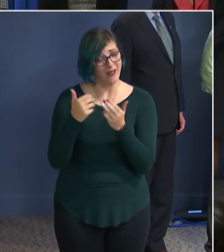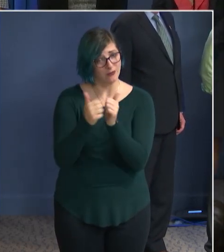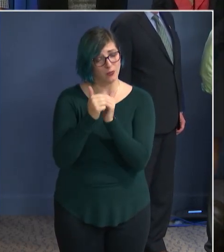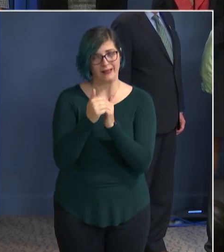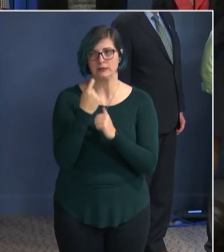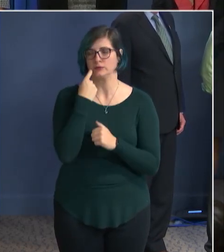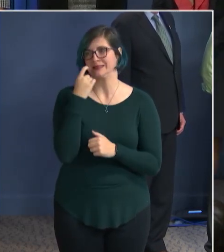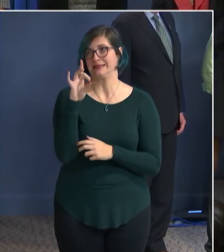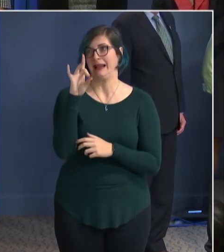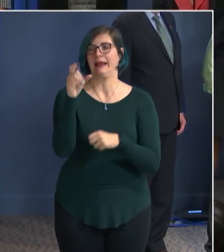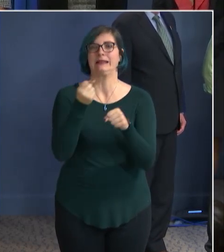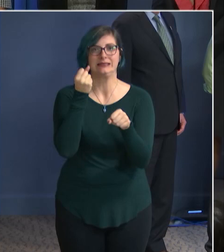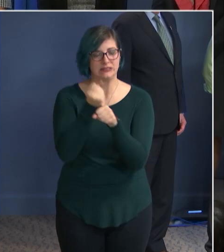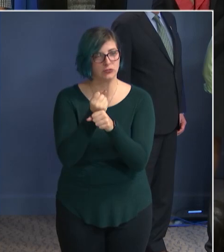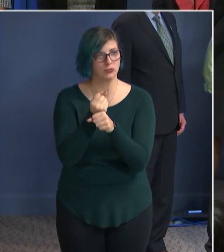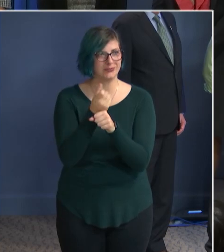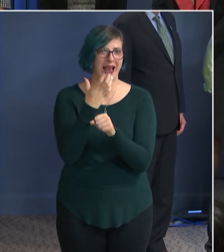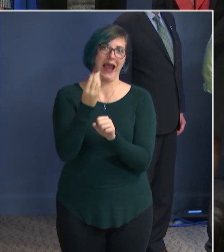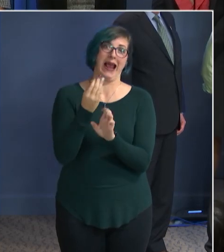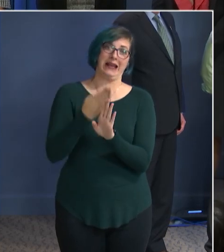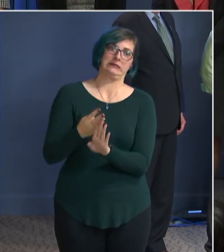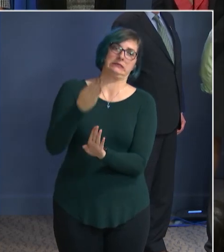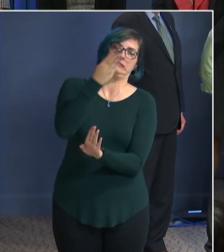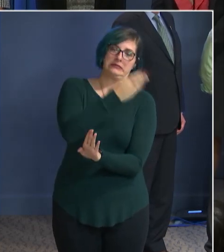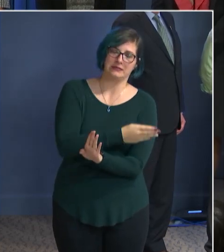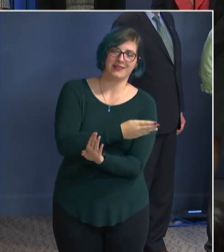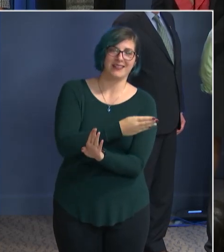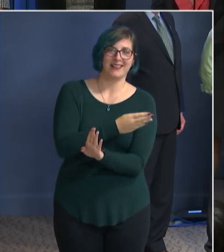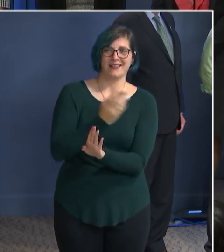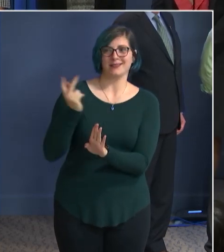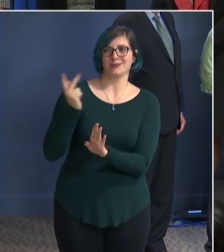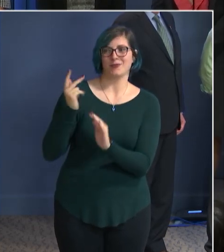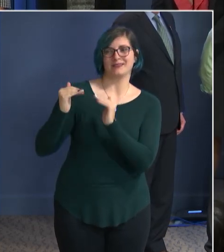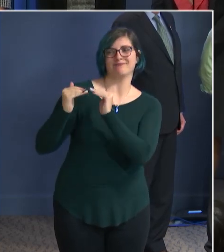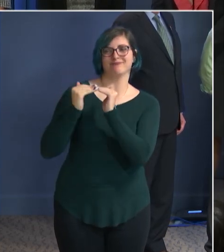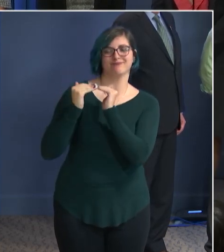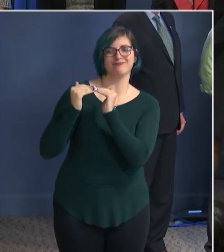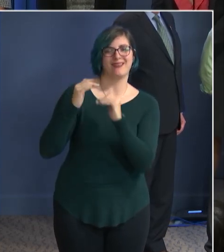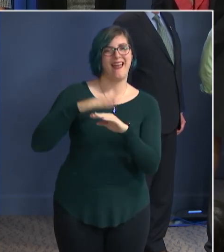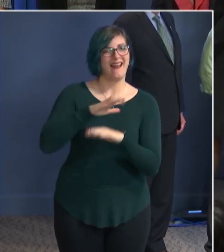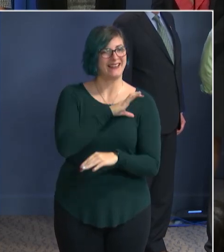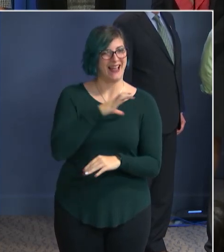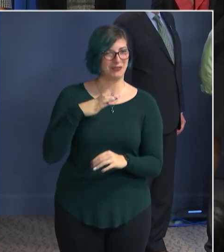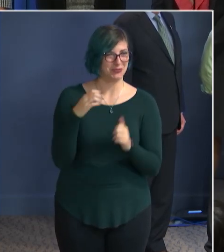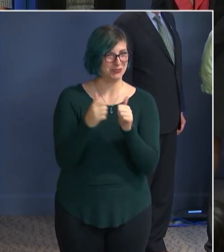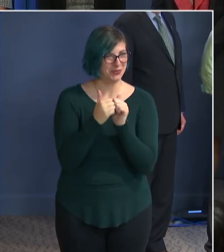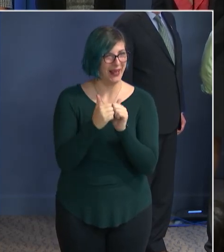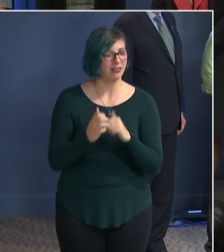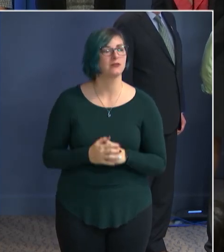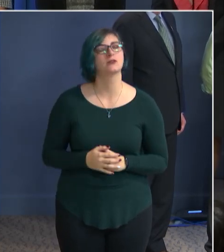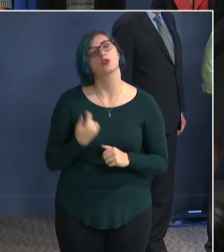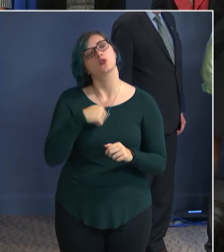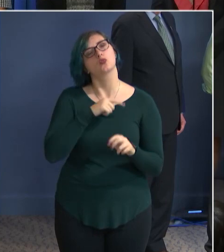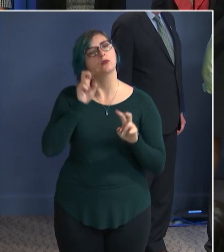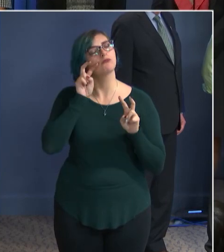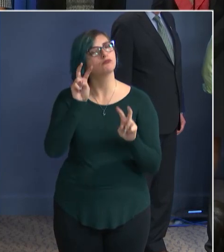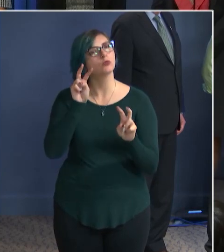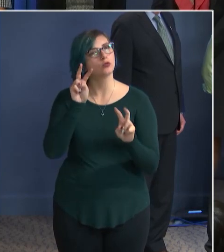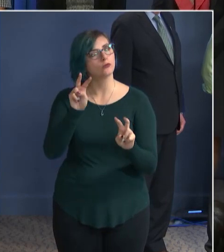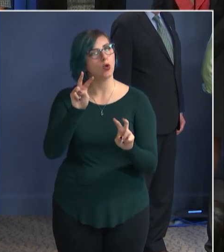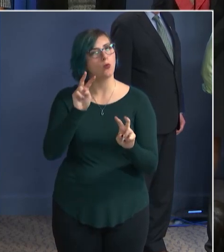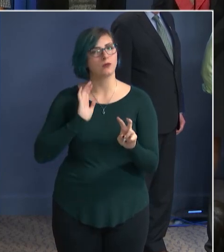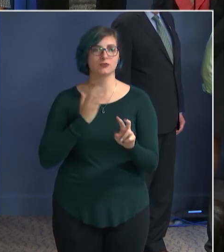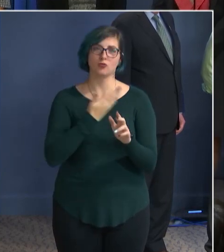8 years, but the previous ones when we were colleagues on the council. And we look forward to